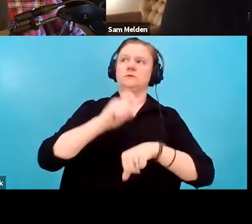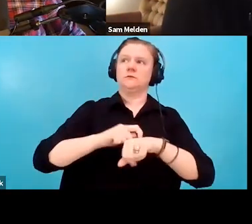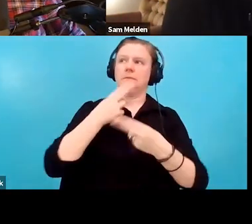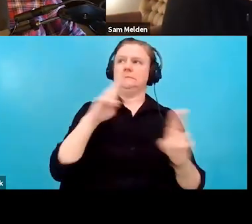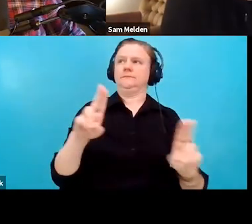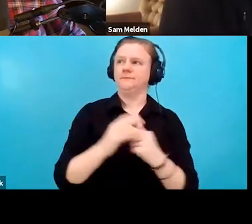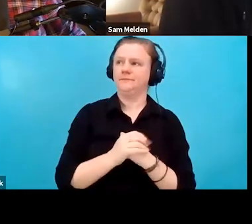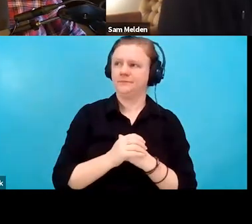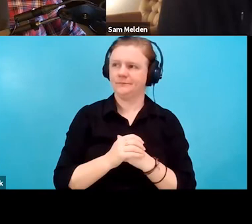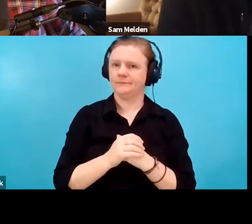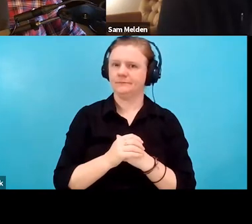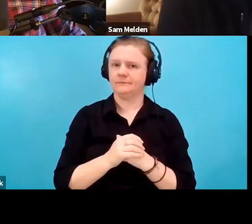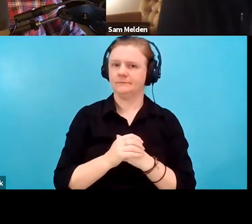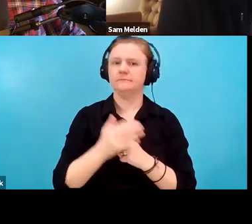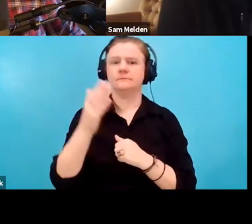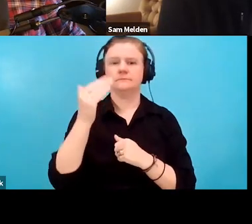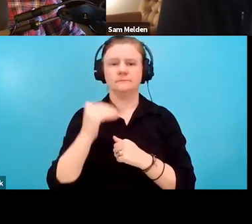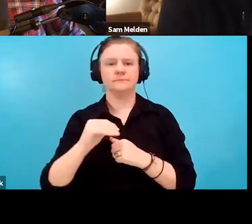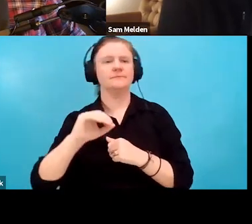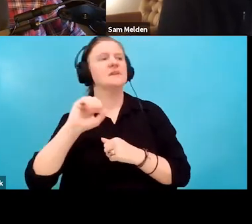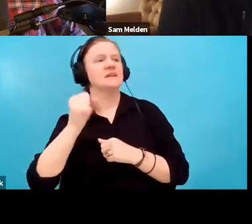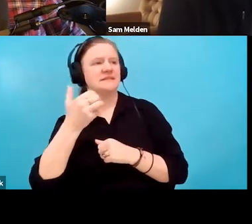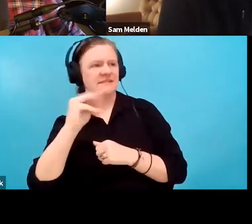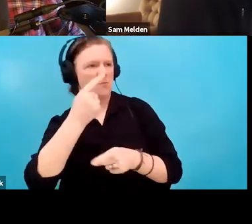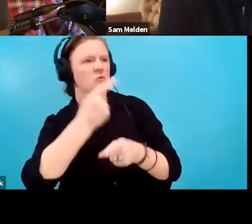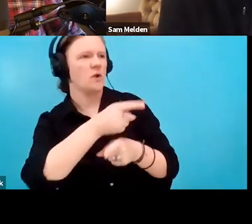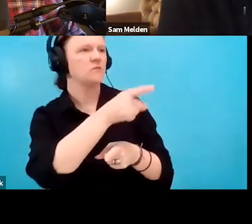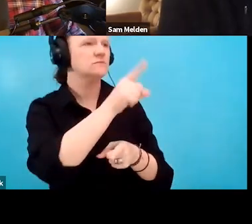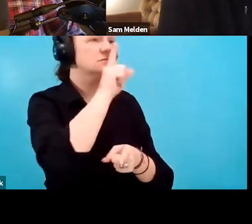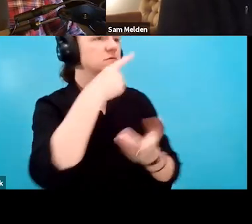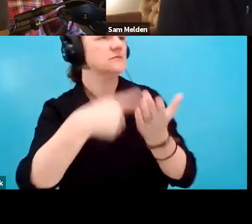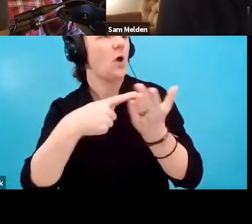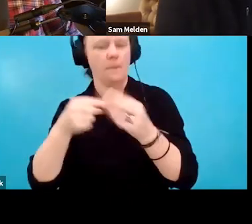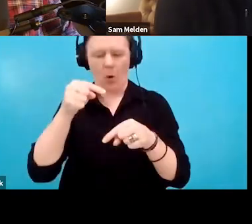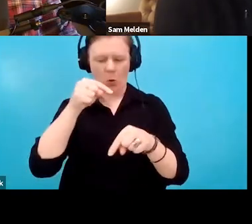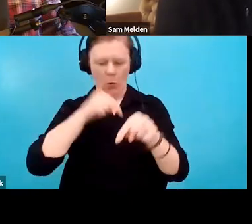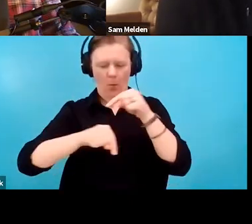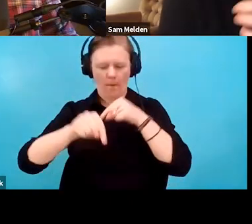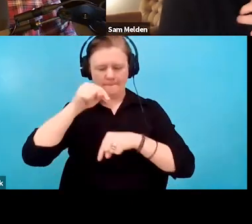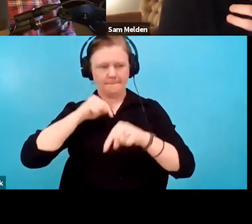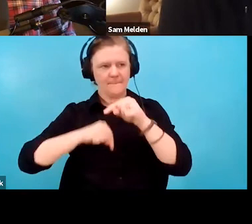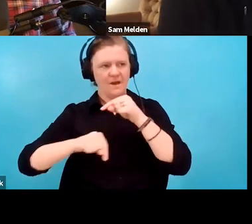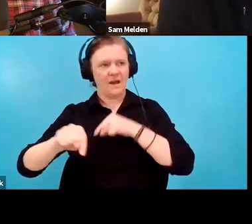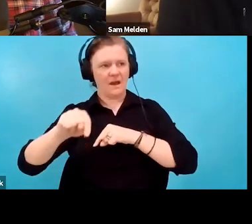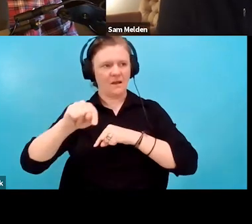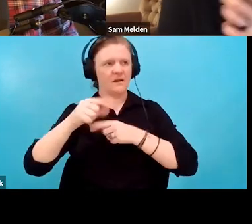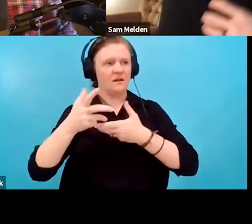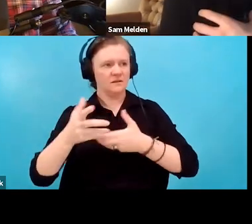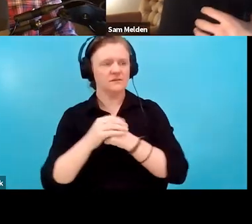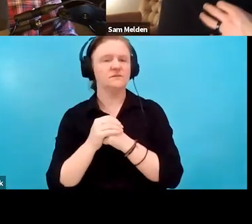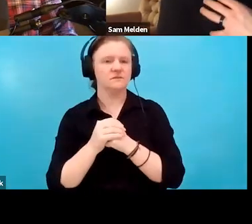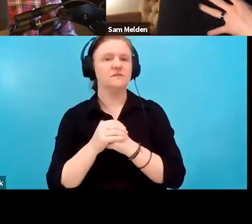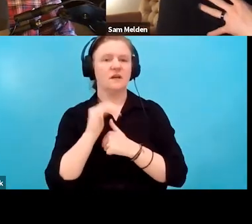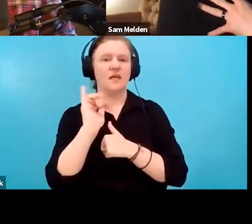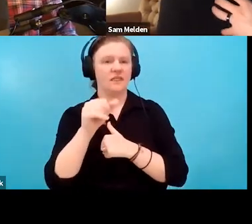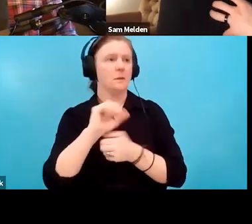like really reverse engineering several different people's experience and working through that. And that's, you know, it's certainly something that can be